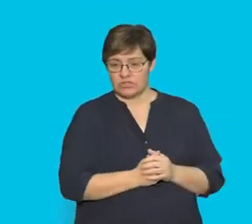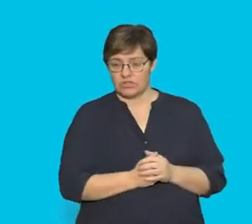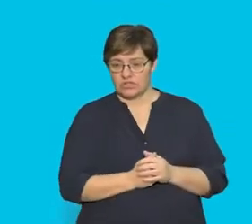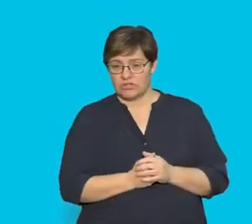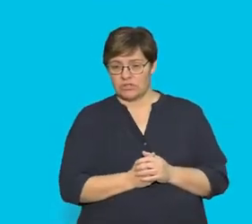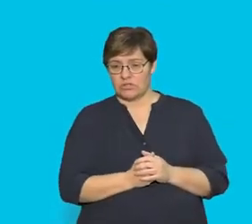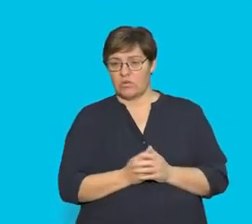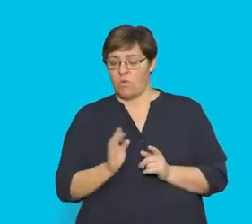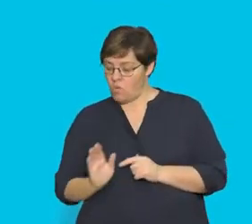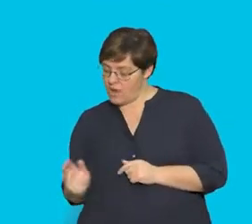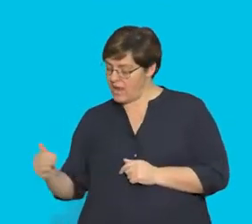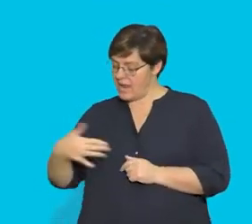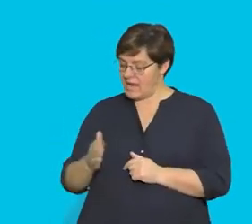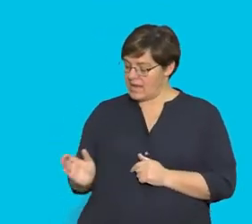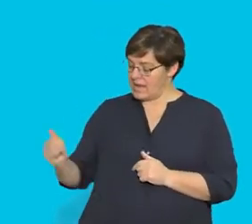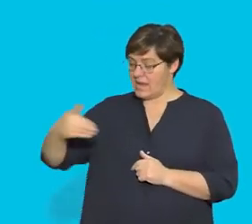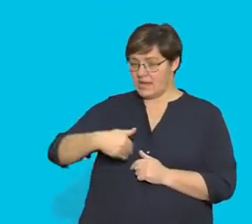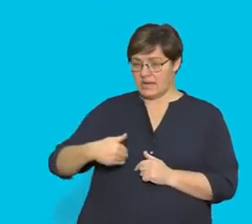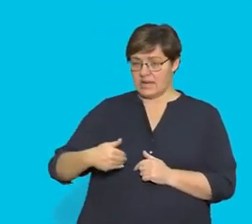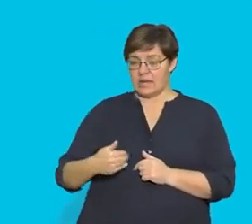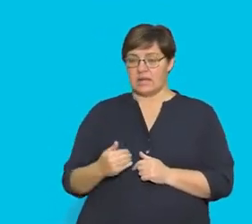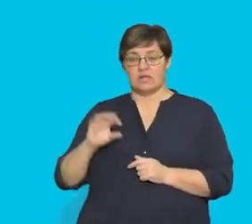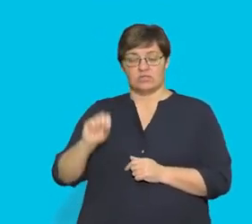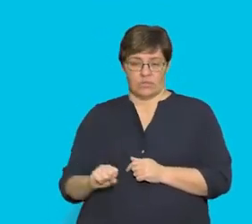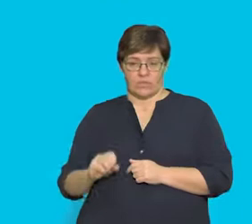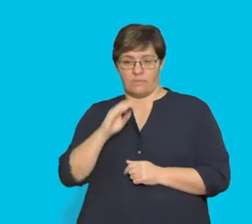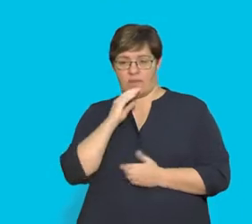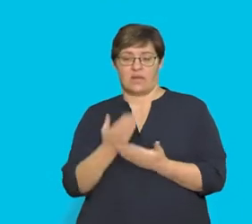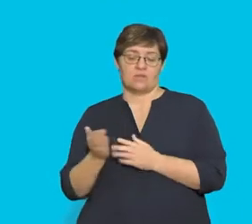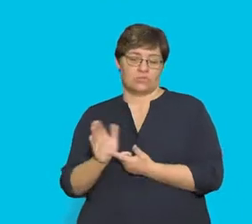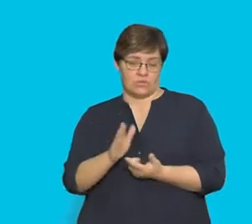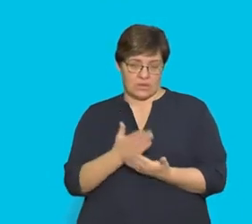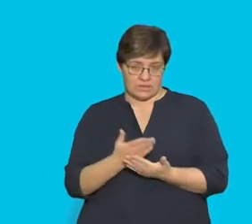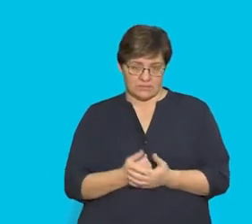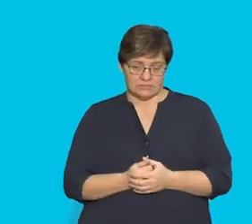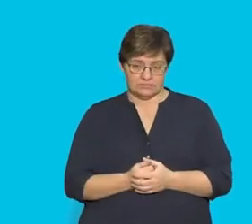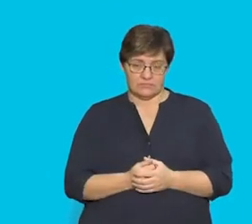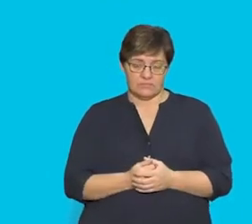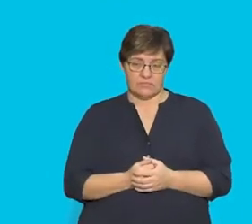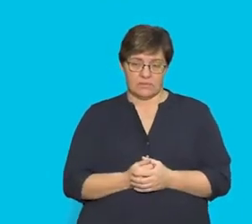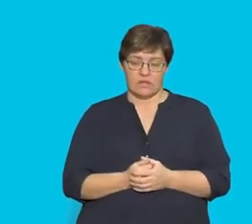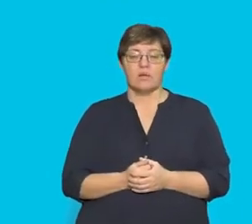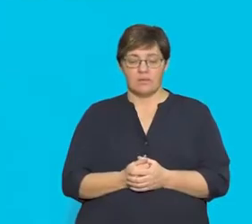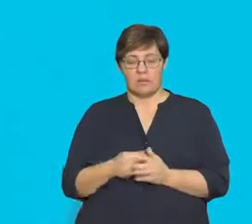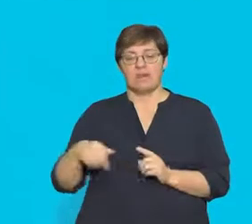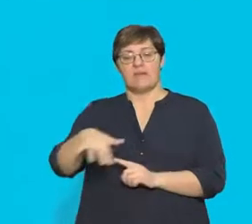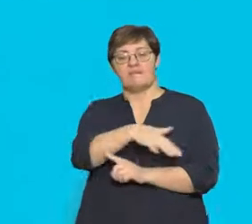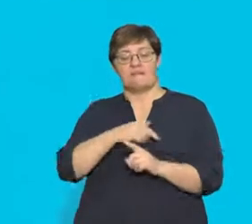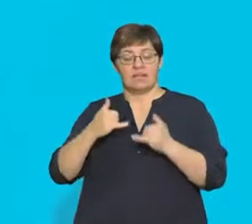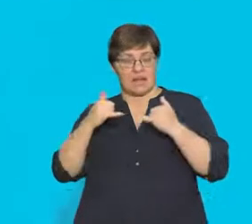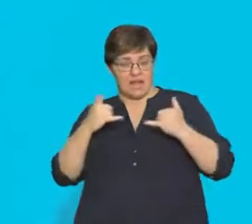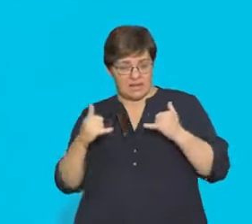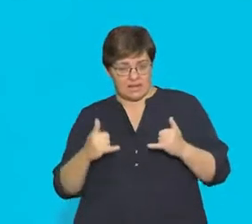Pole, and they'd be coming in at the South Pole, and we'd be able to show them like that. So that's the field line, and